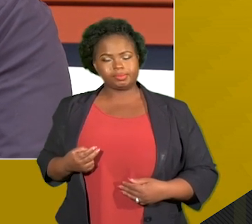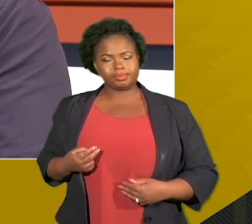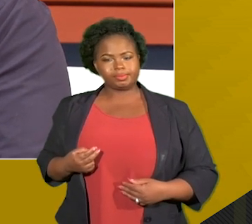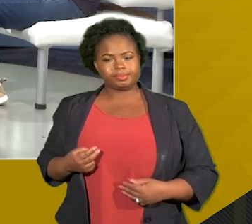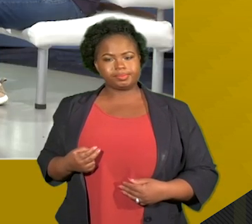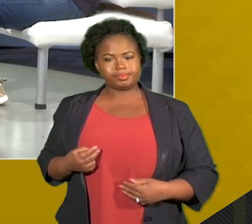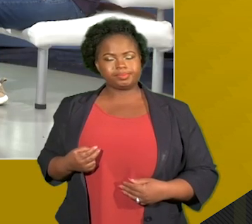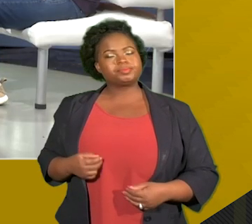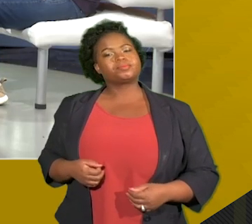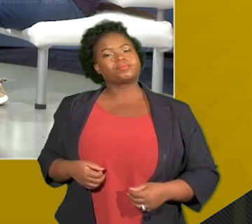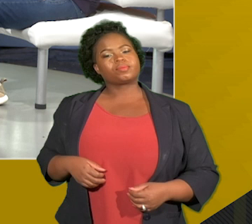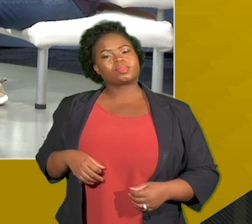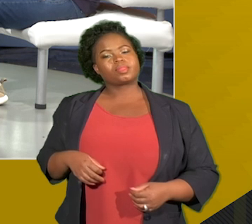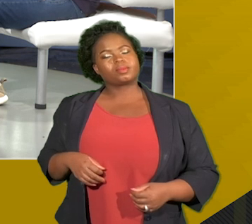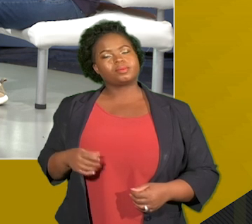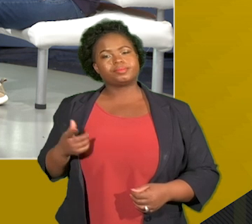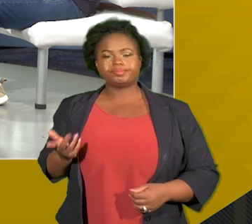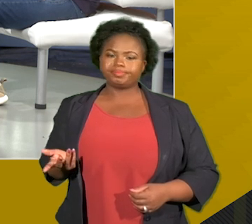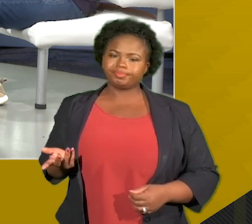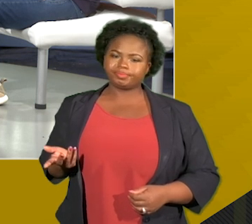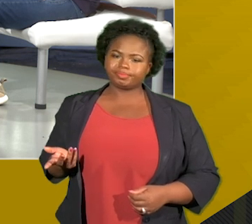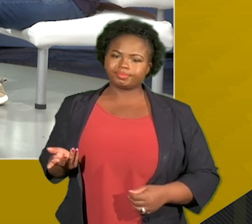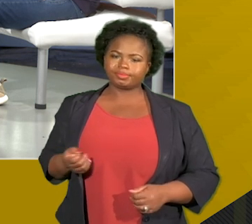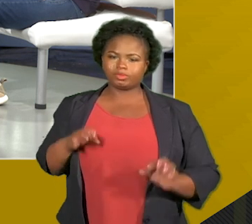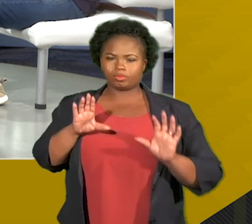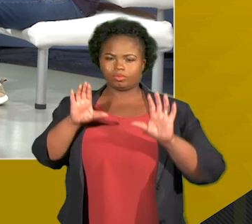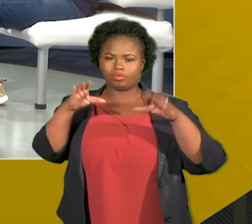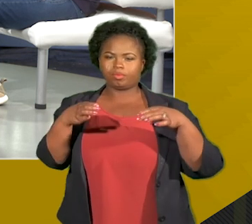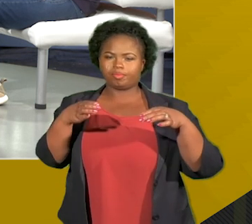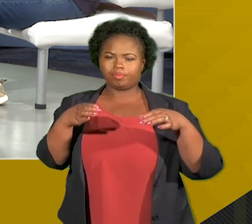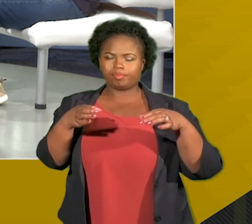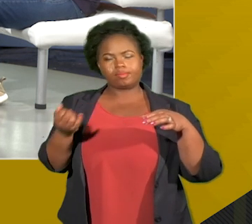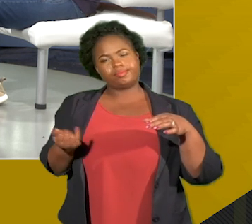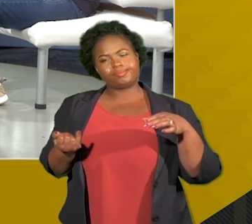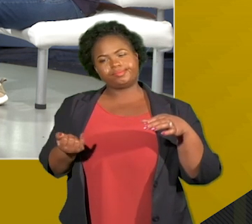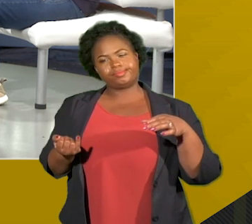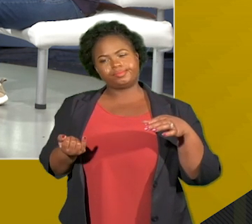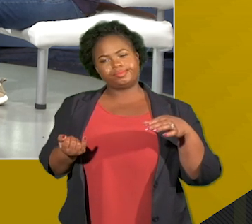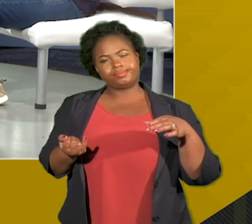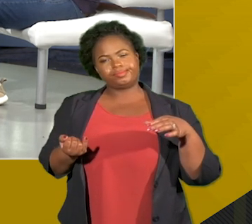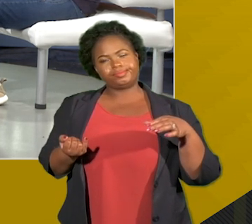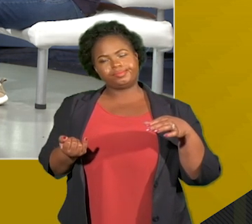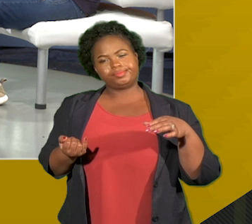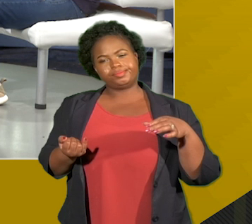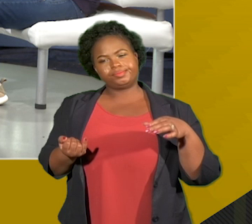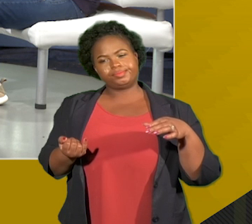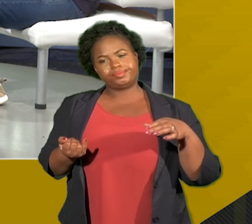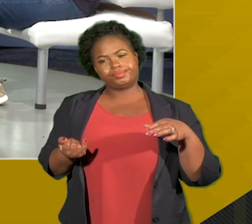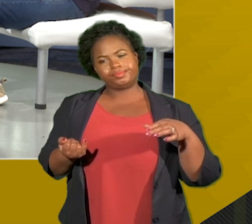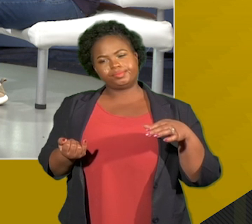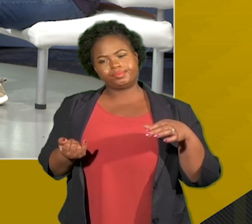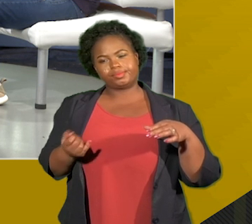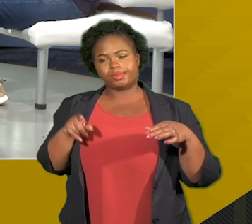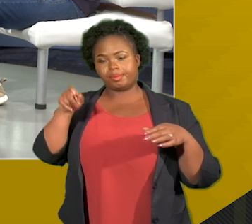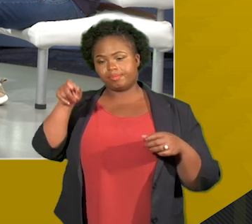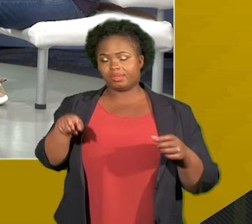fine art is I think if we categorize it academically is basically someone